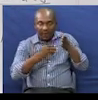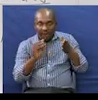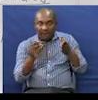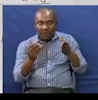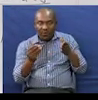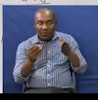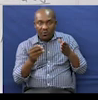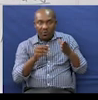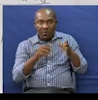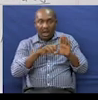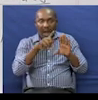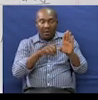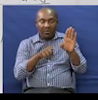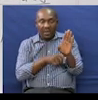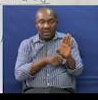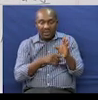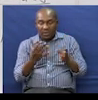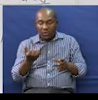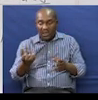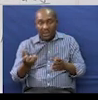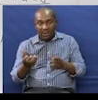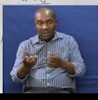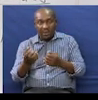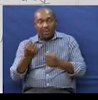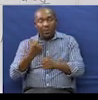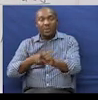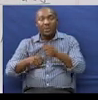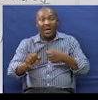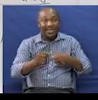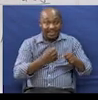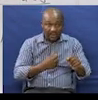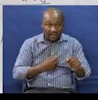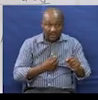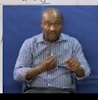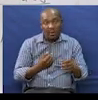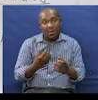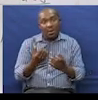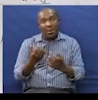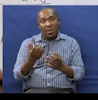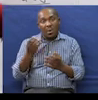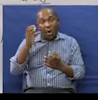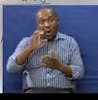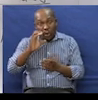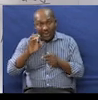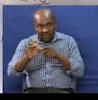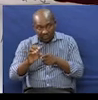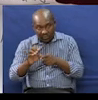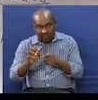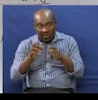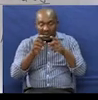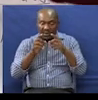African societies which were practicing communalism, and we have also discussed on characteristics